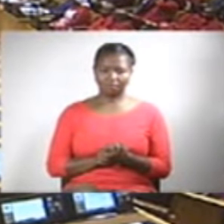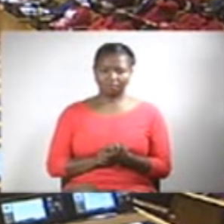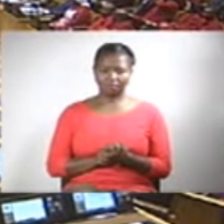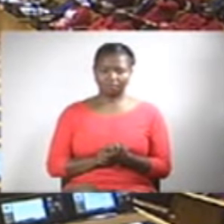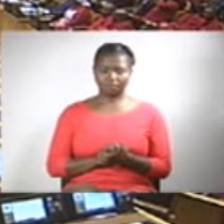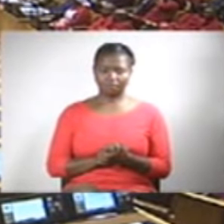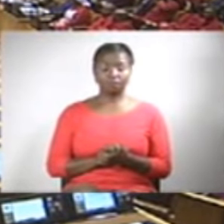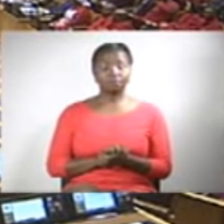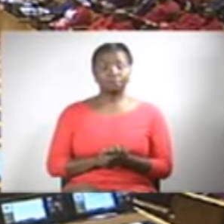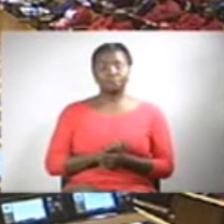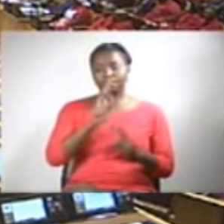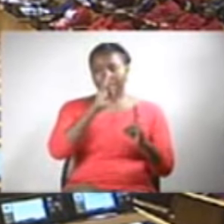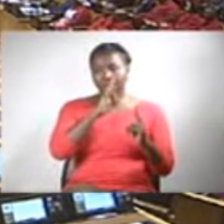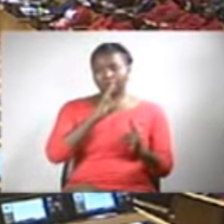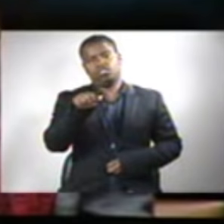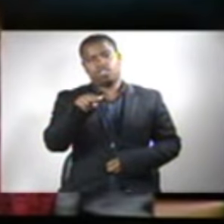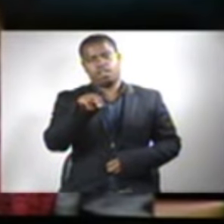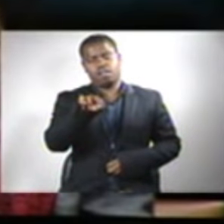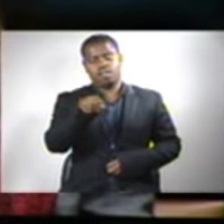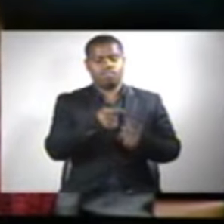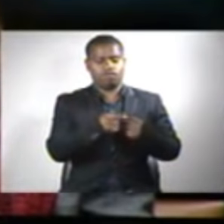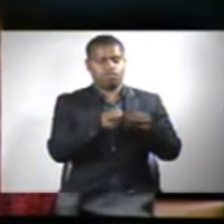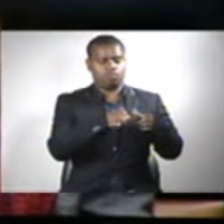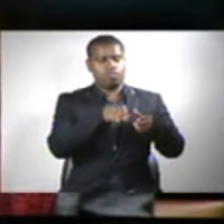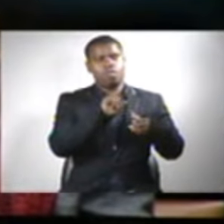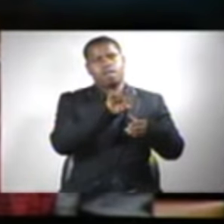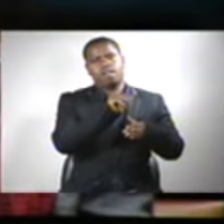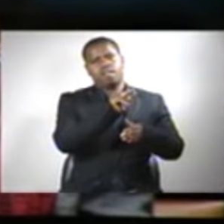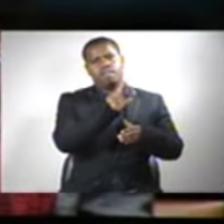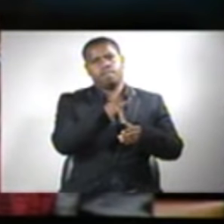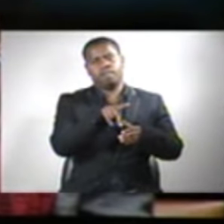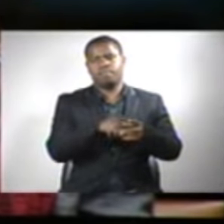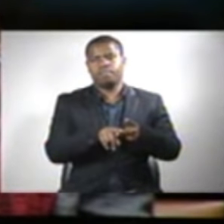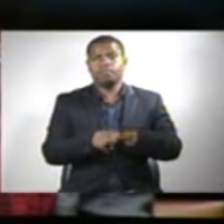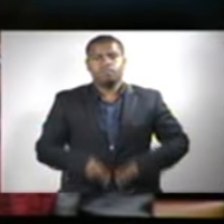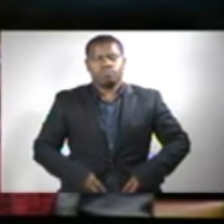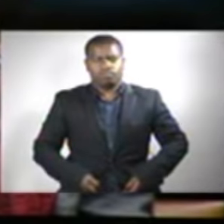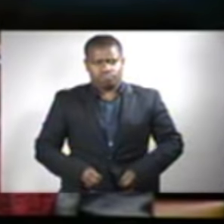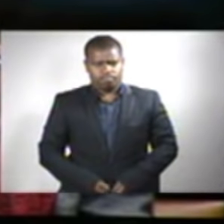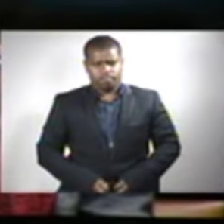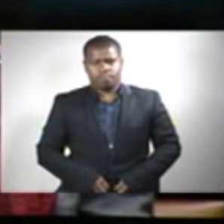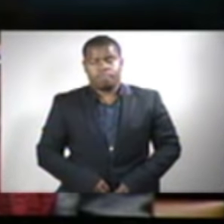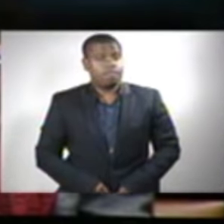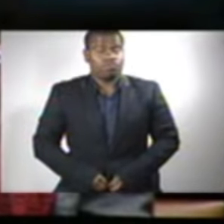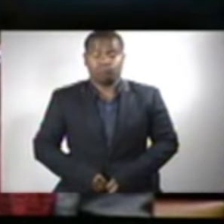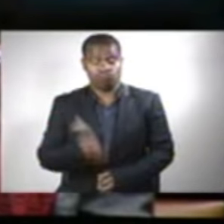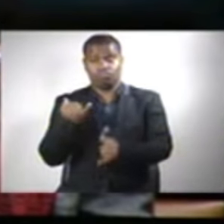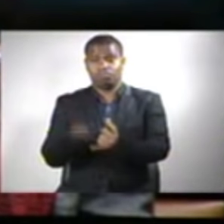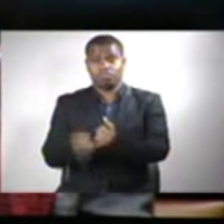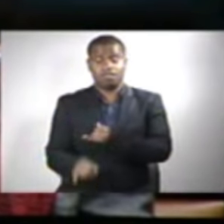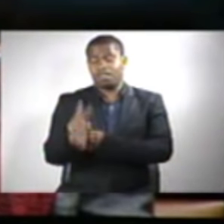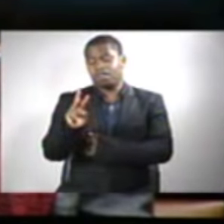Honorable President. Sorry, Madam Speaker. It's not Mponchane. It's me.